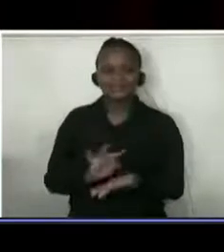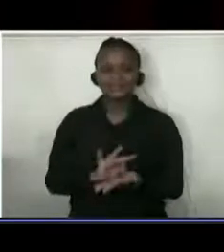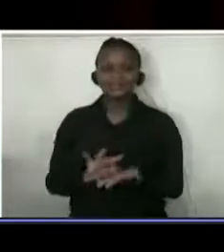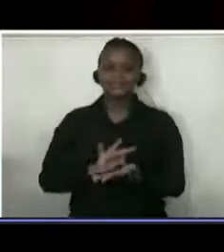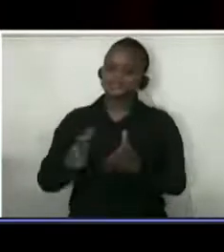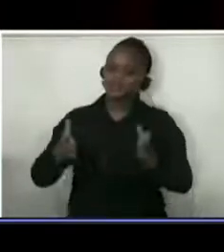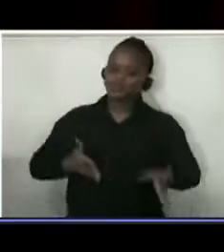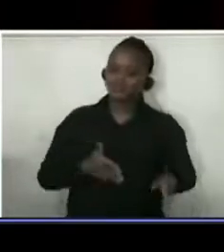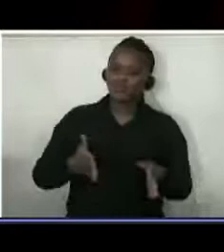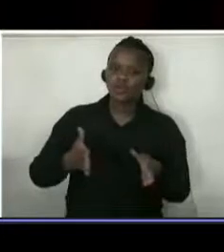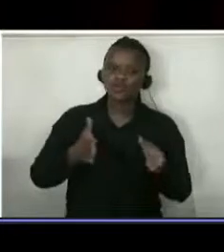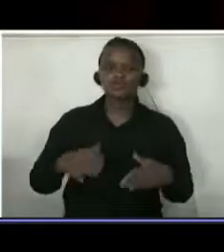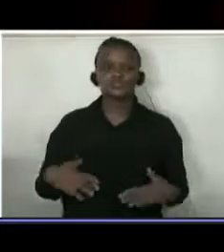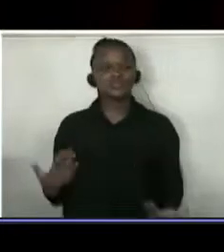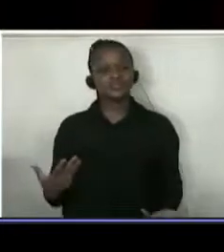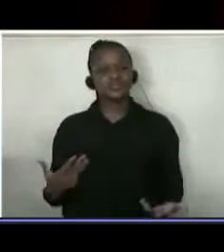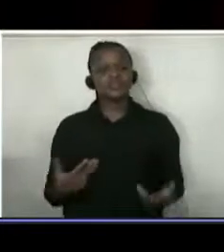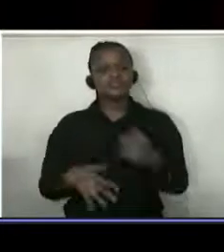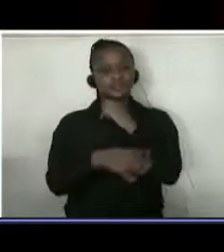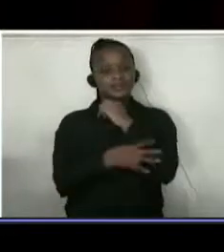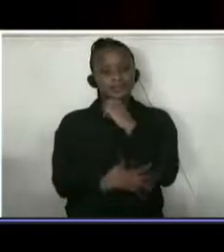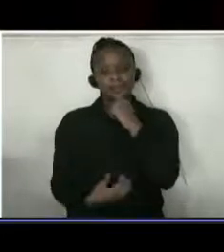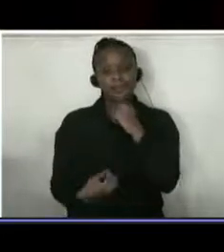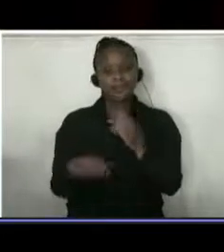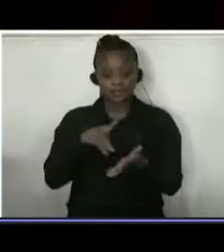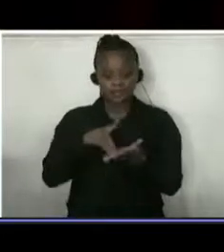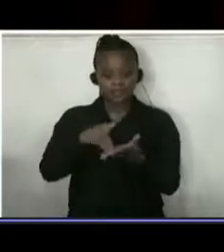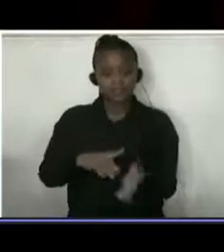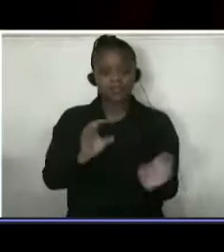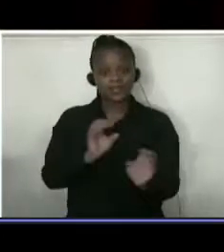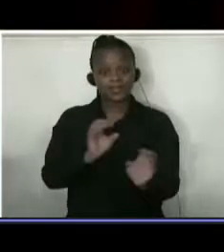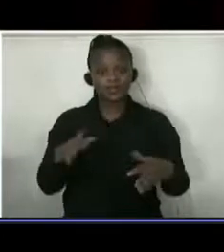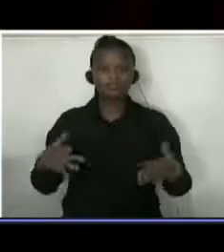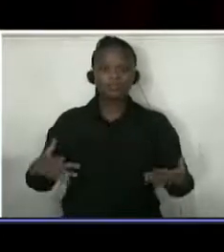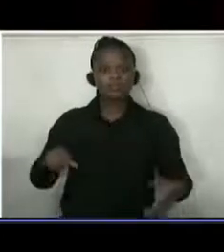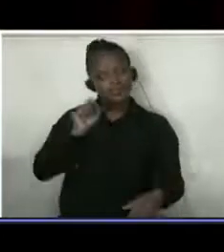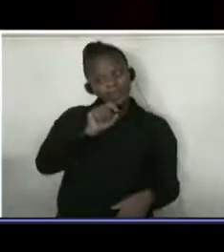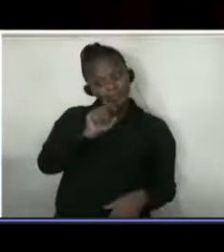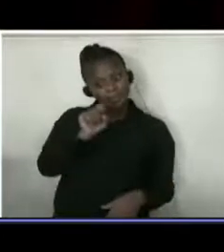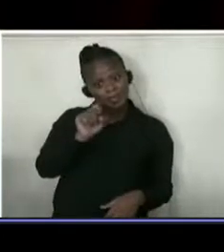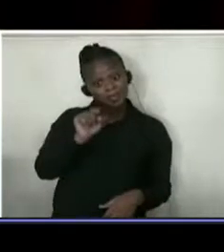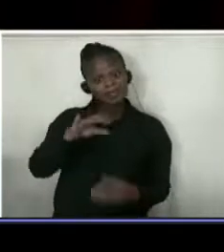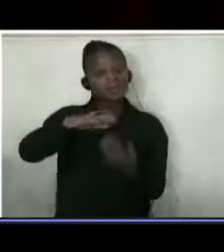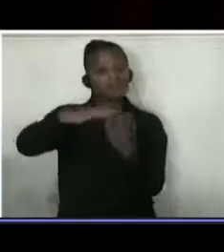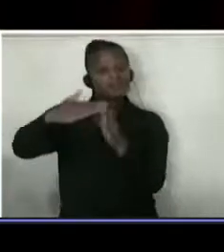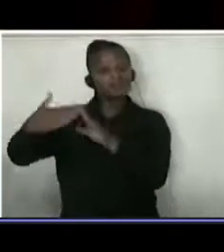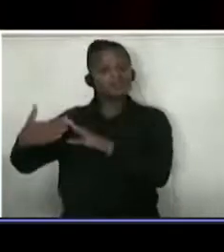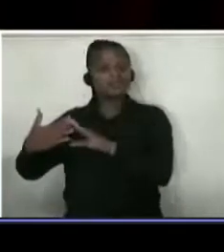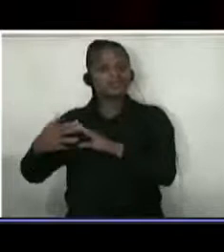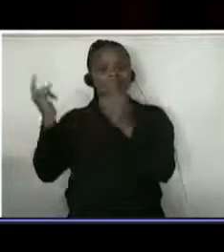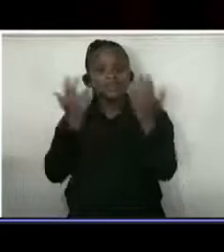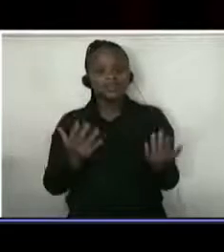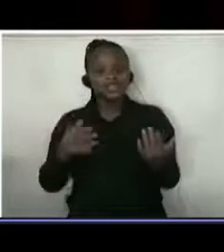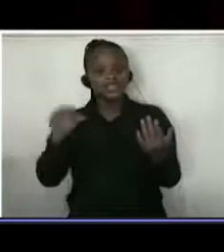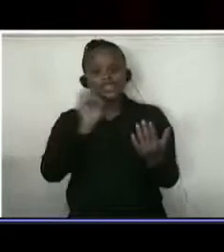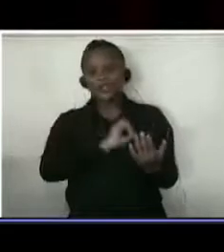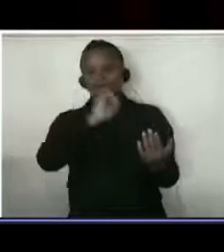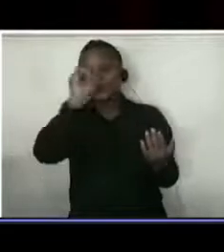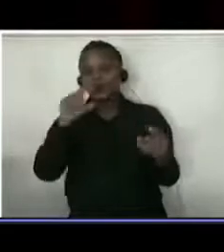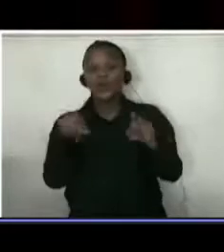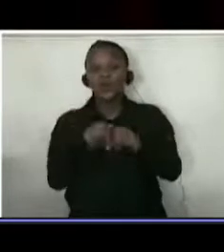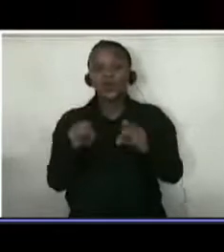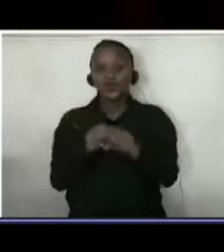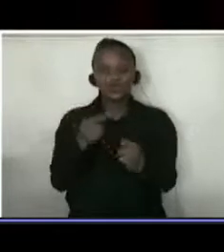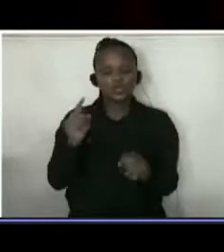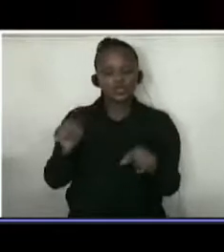realities. Political leaders are misusing municipal revenues or budgets to buy power or to fight to have control